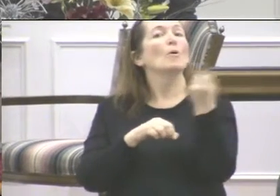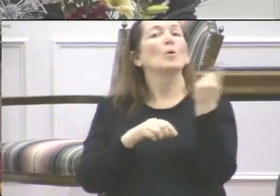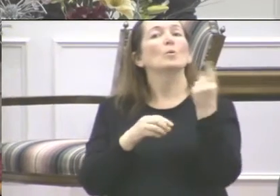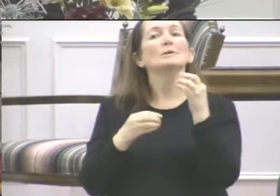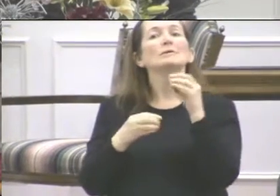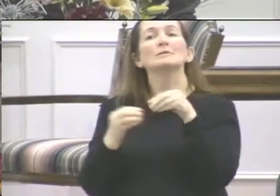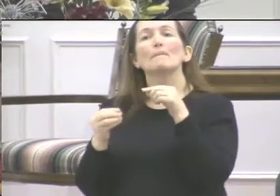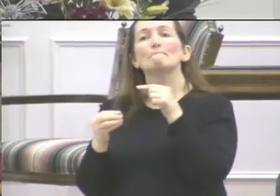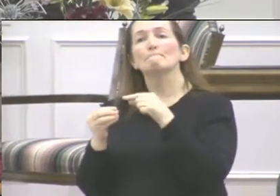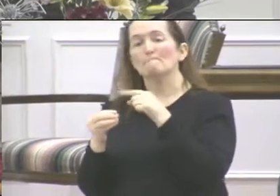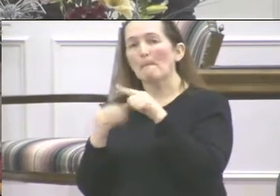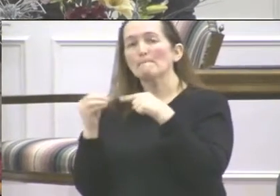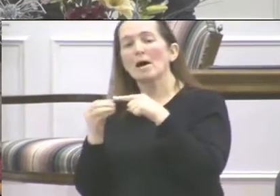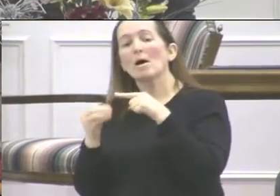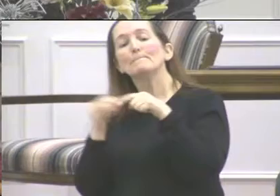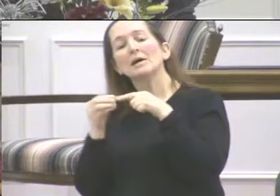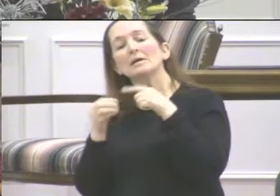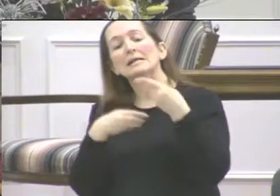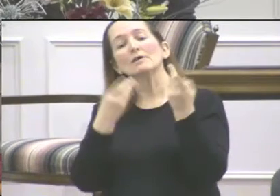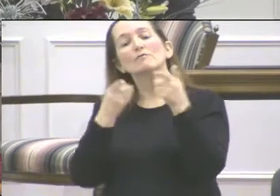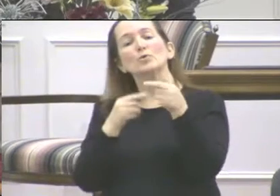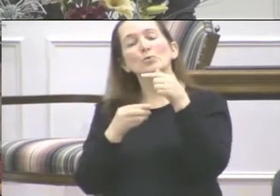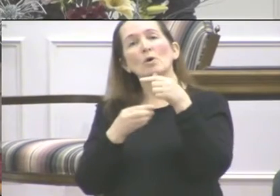about, giving you the opportunity.